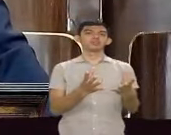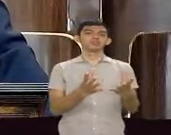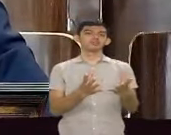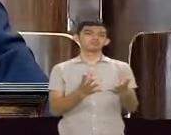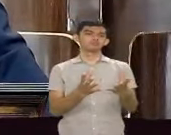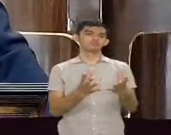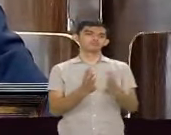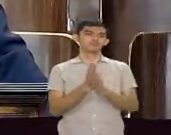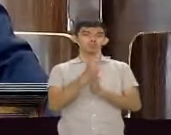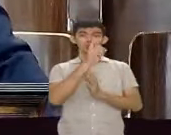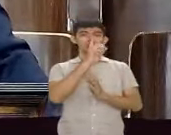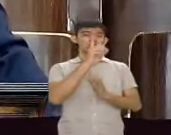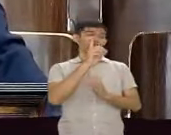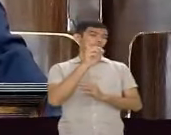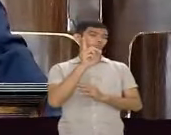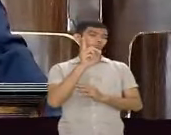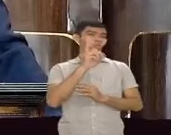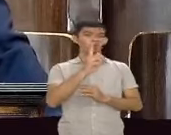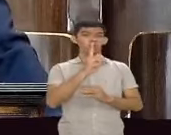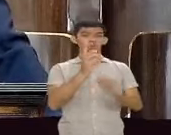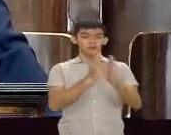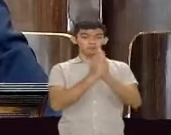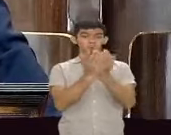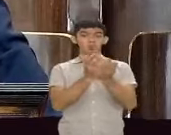makakontain sa tanan nga gihimo sa Ginoo.